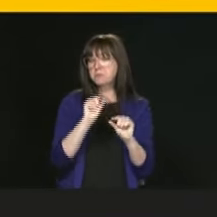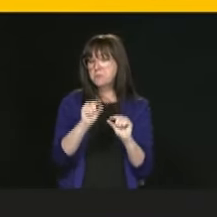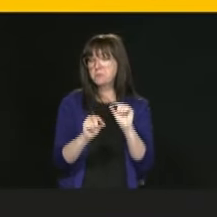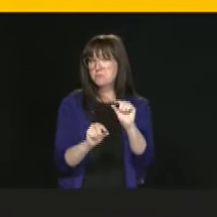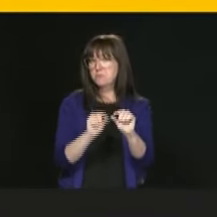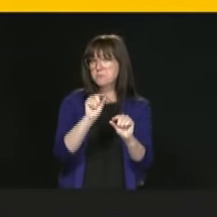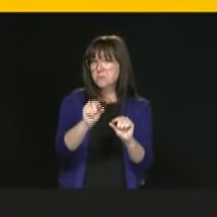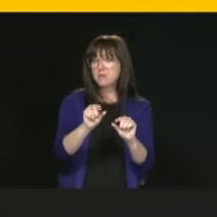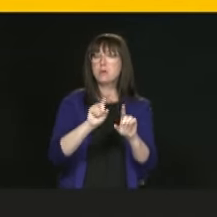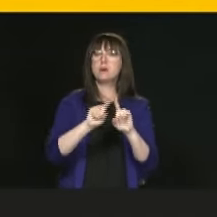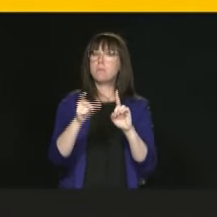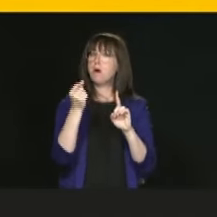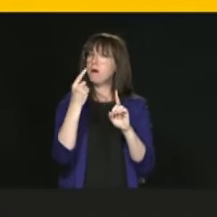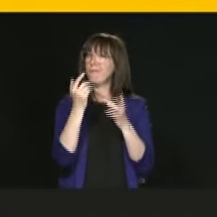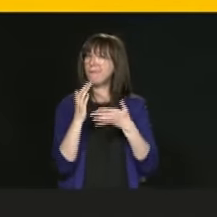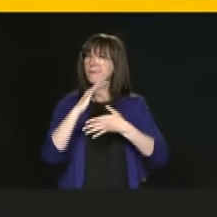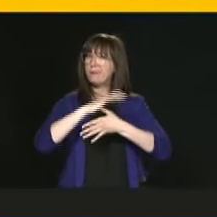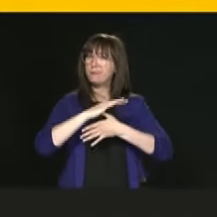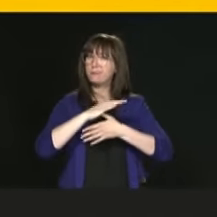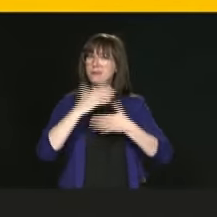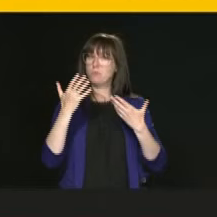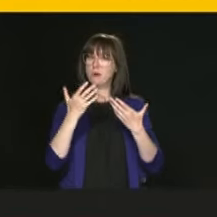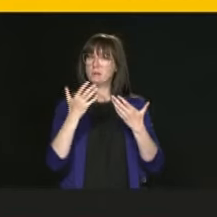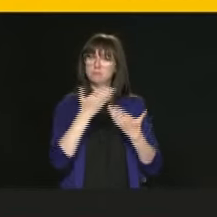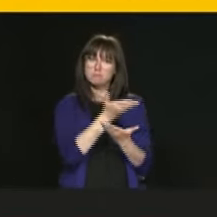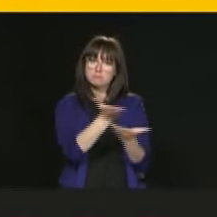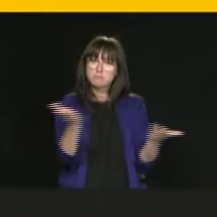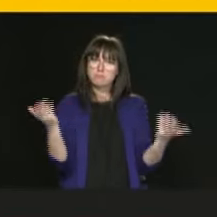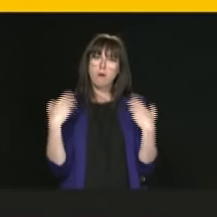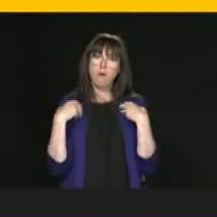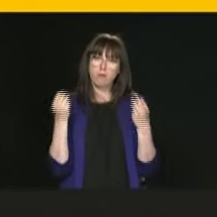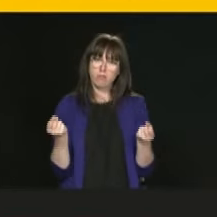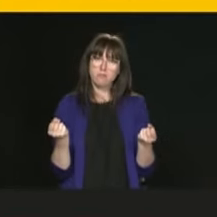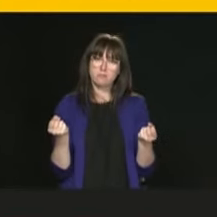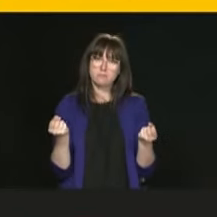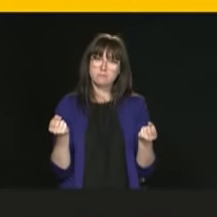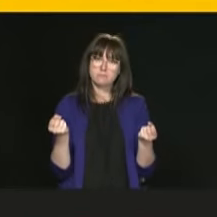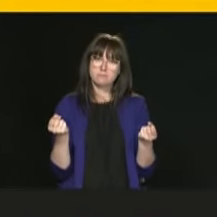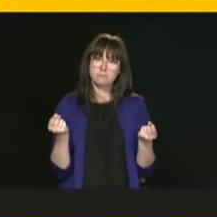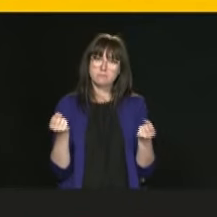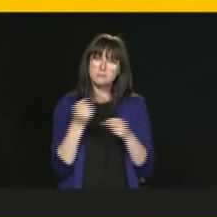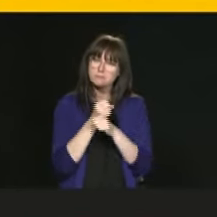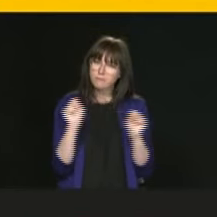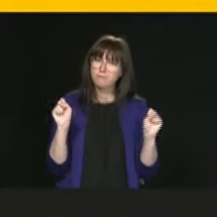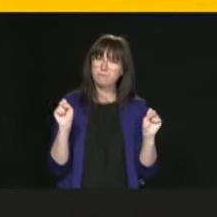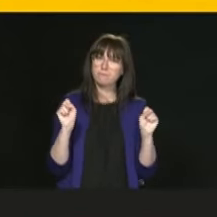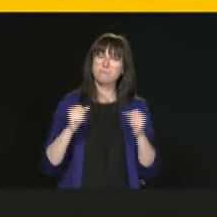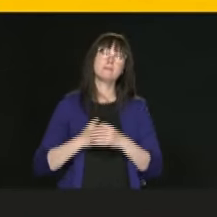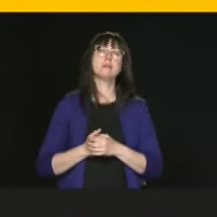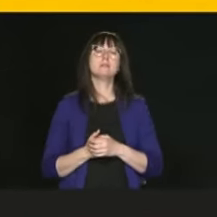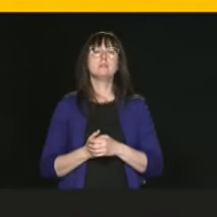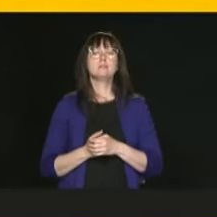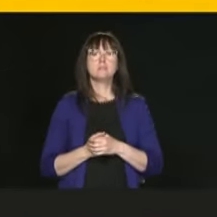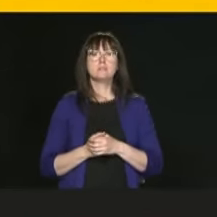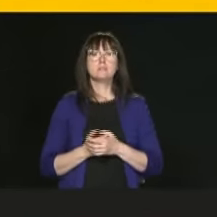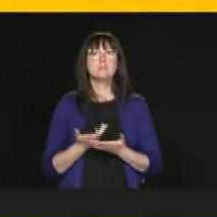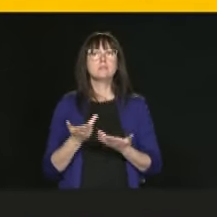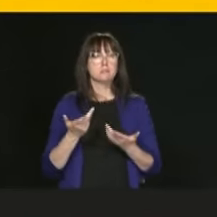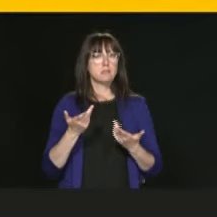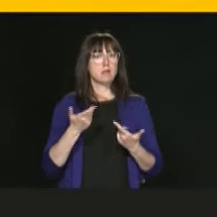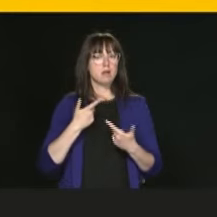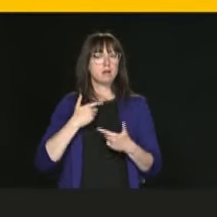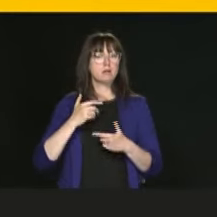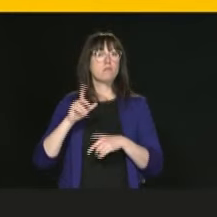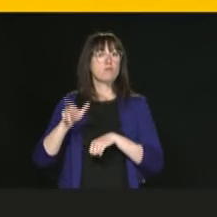safe. That's the priority. And I'm monitoring what's happening in the seniors' homes very